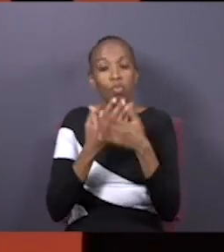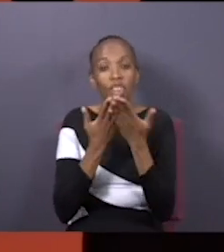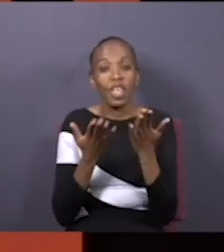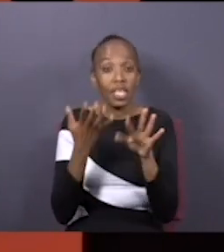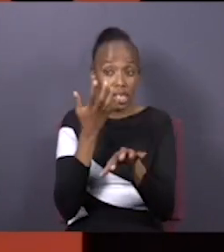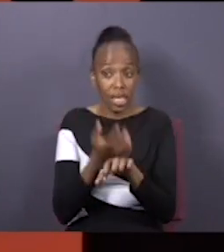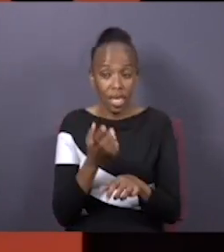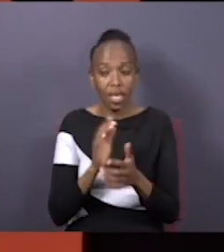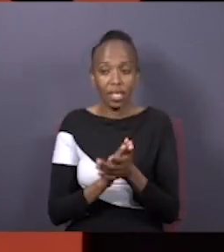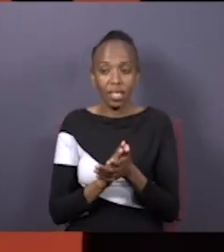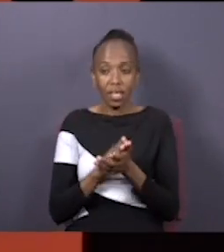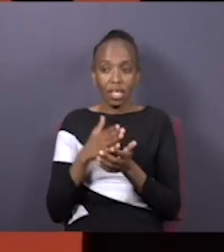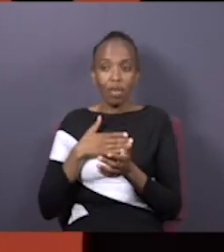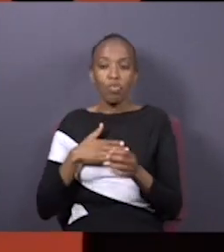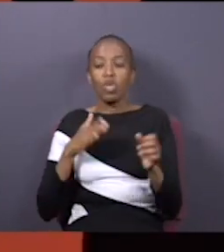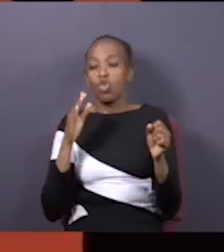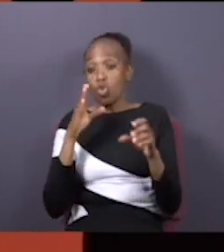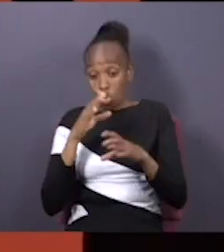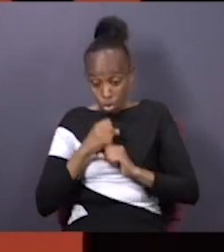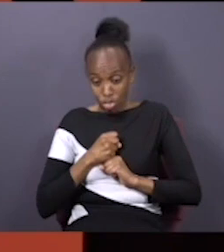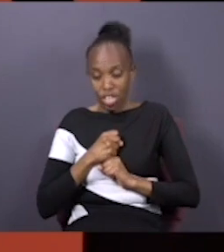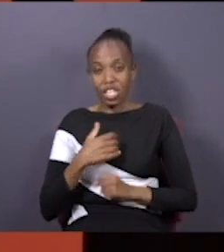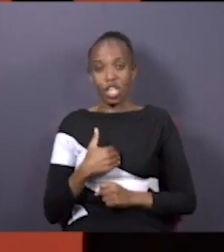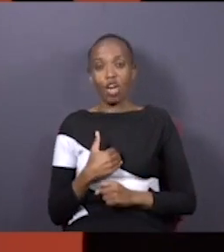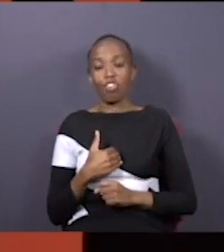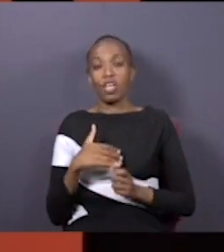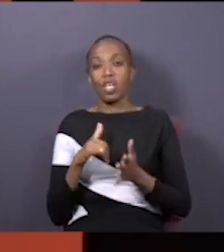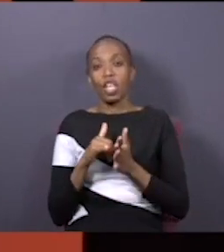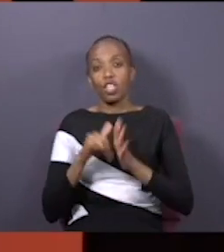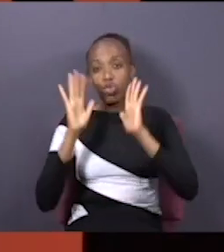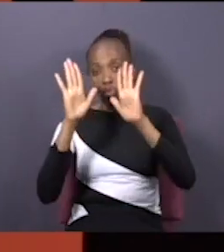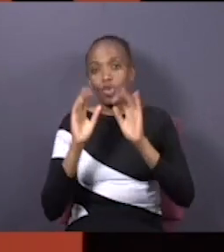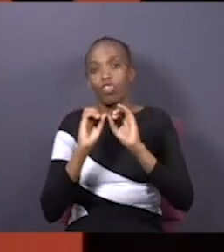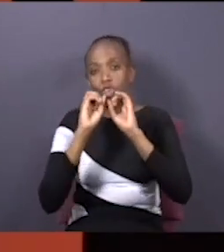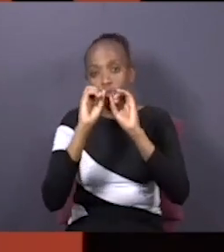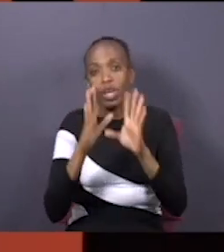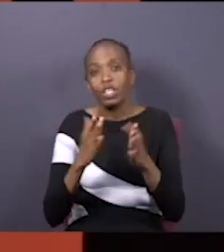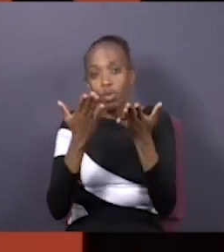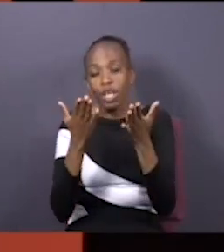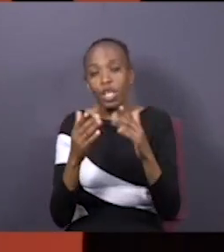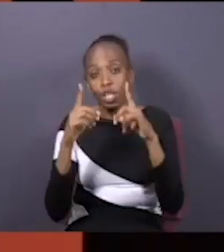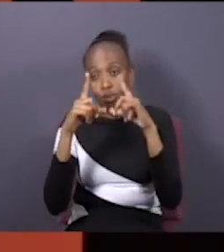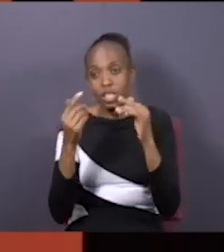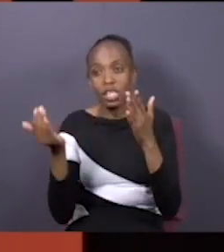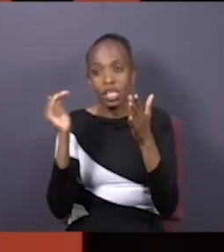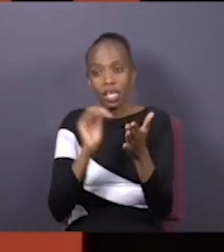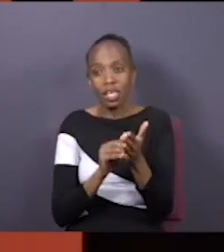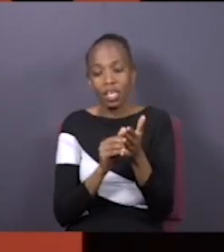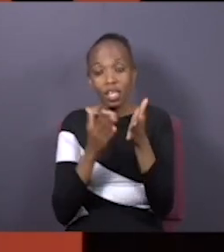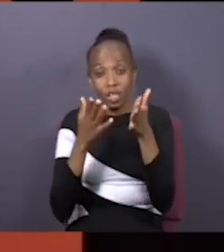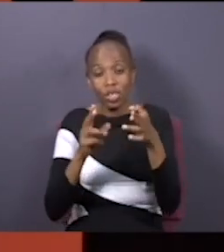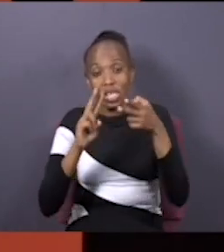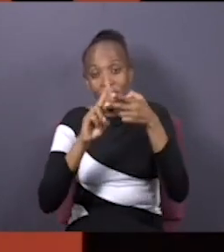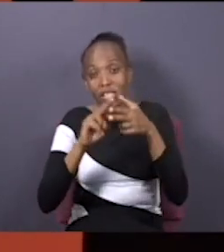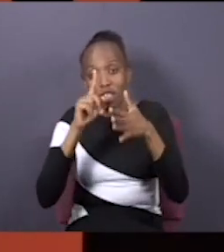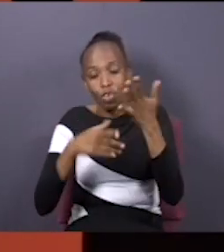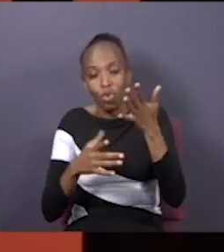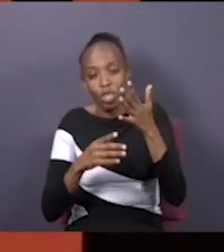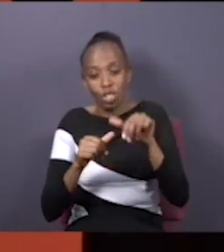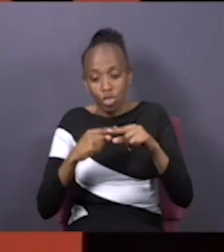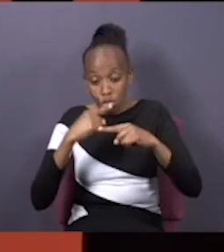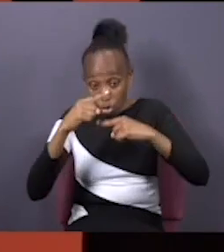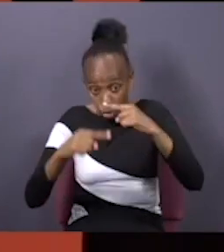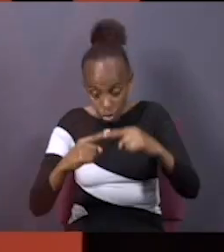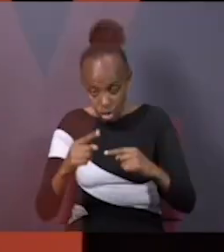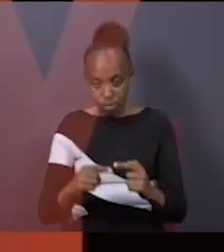going gets tough. I am fully confident you will be wonderfully blessed by this message. Once again, today's hashtag is